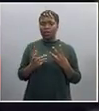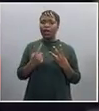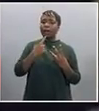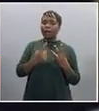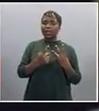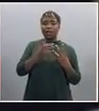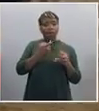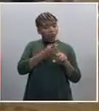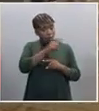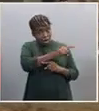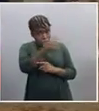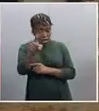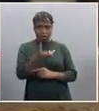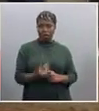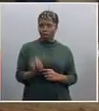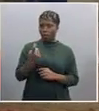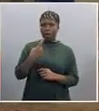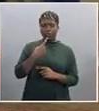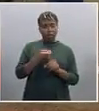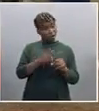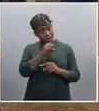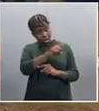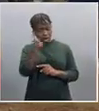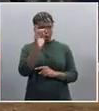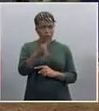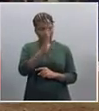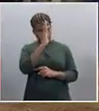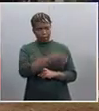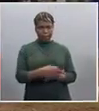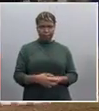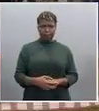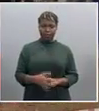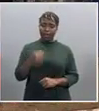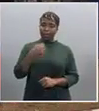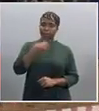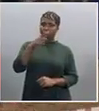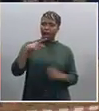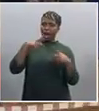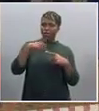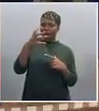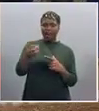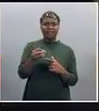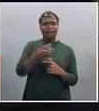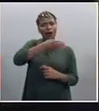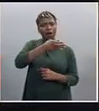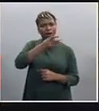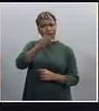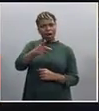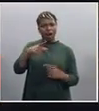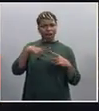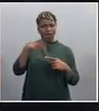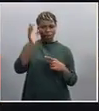we're gonna get it from you guys. One of them, khona lapha ushela ukuthi adina nesport ngapha, itavern ngapha. So